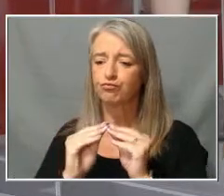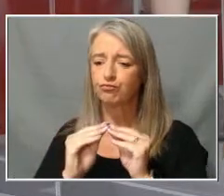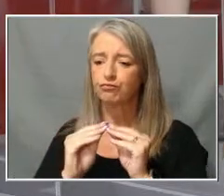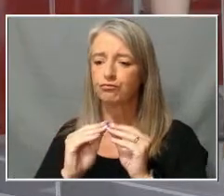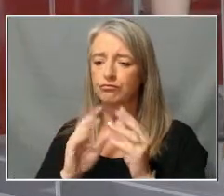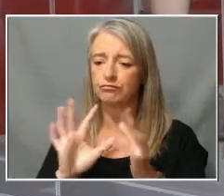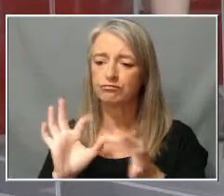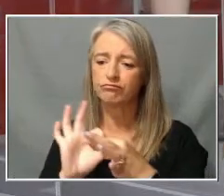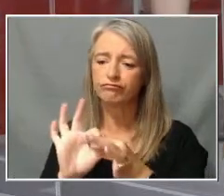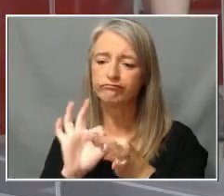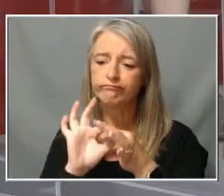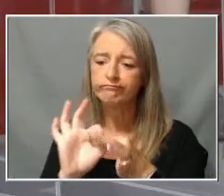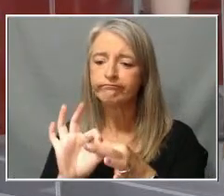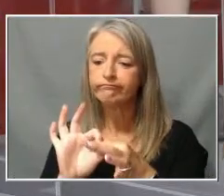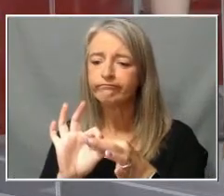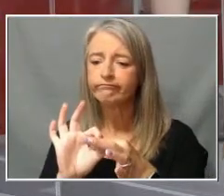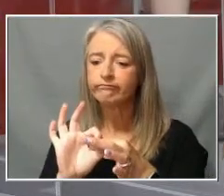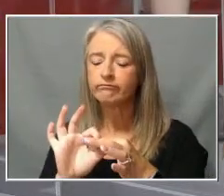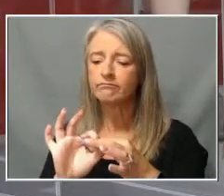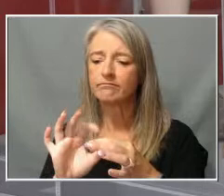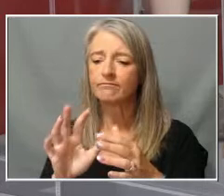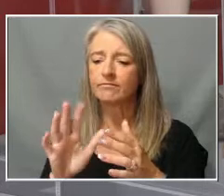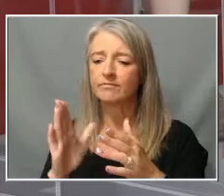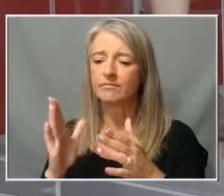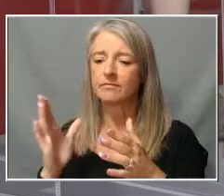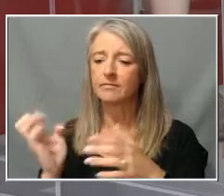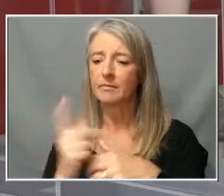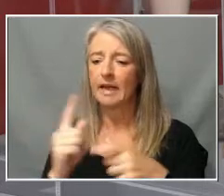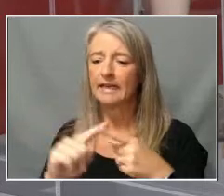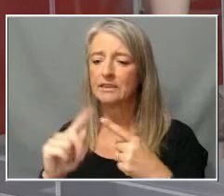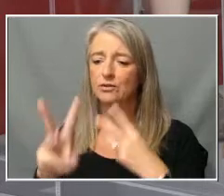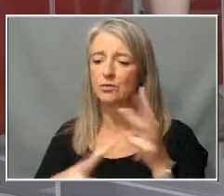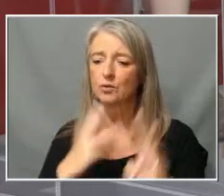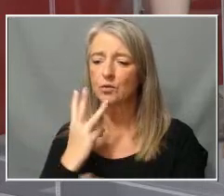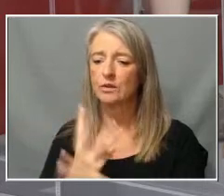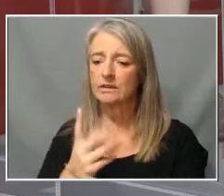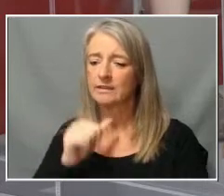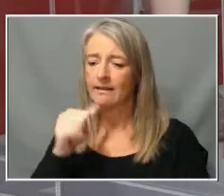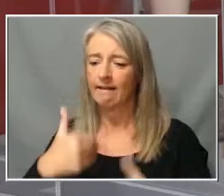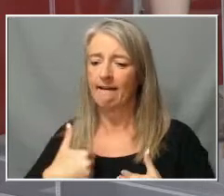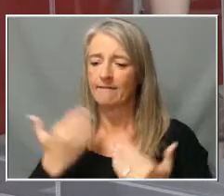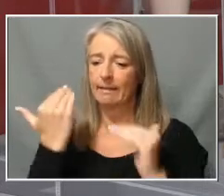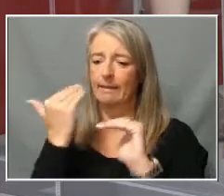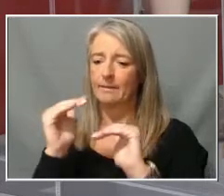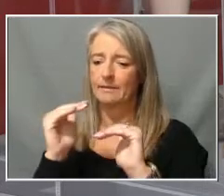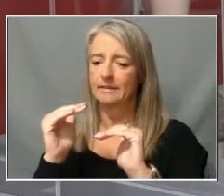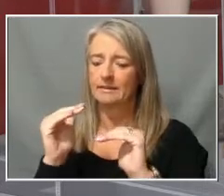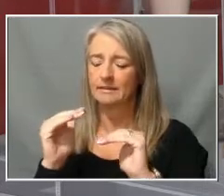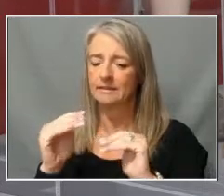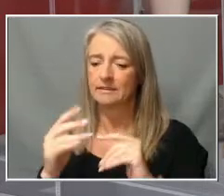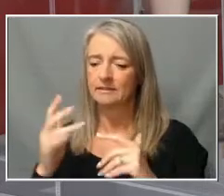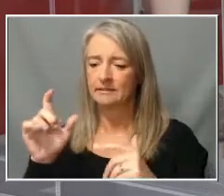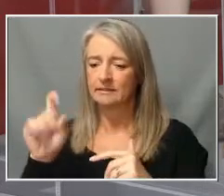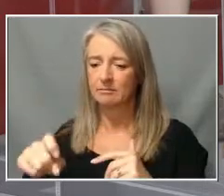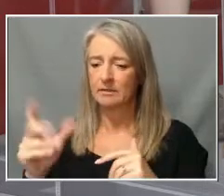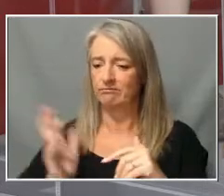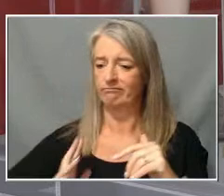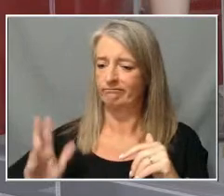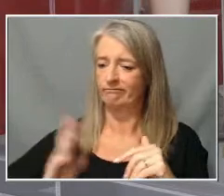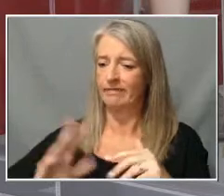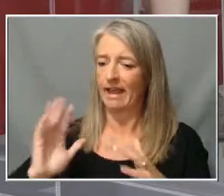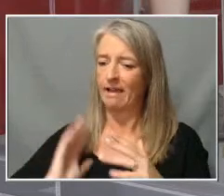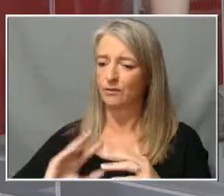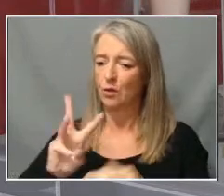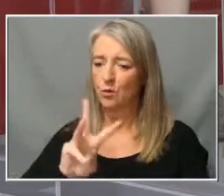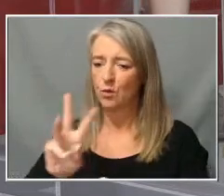and make them able to reintegrate back into society and not have any limits like they had after World War I, whereas today